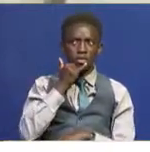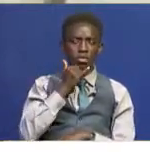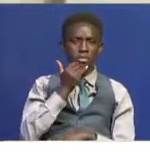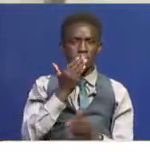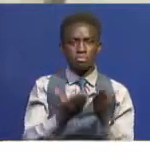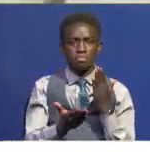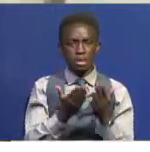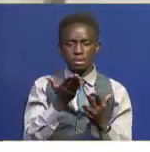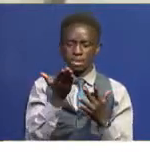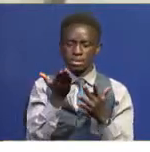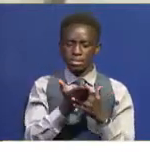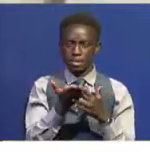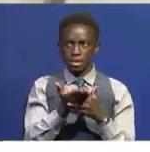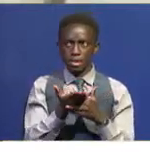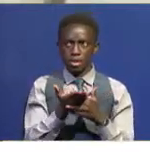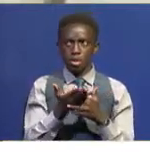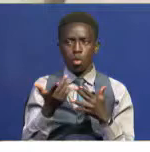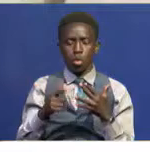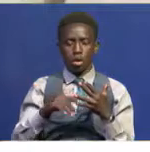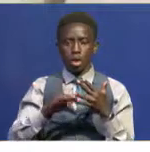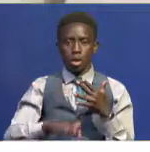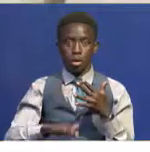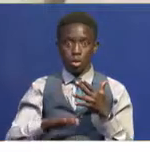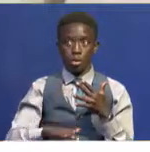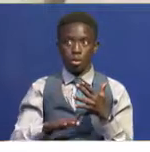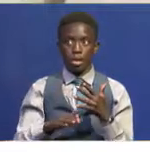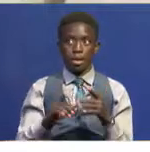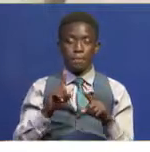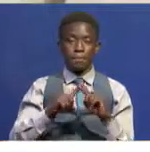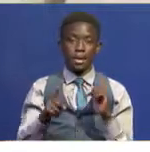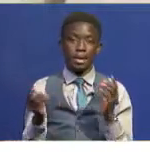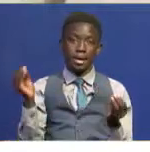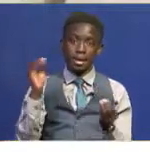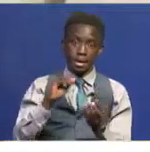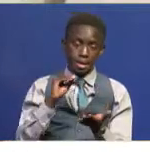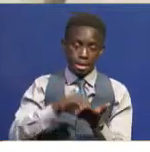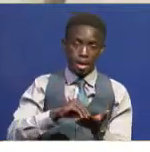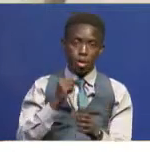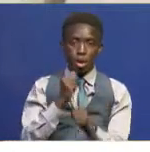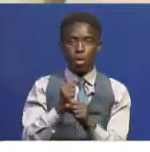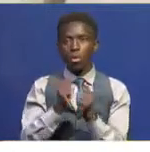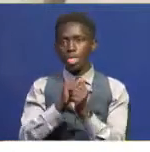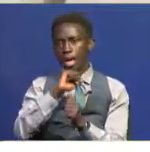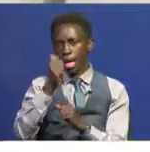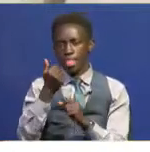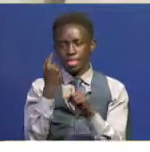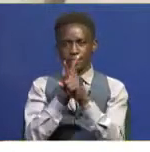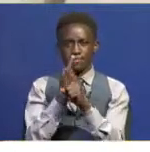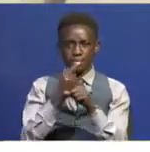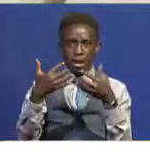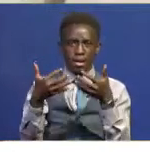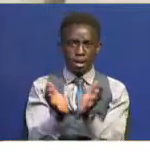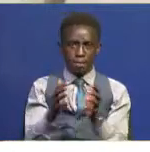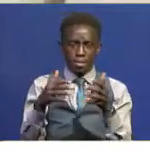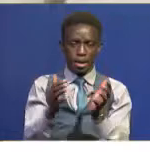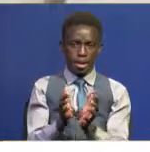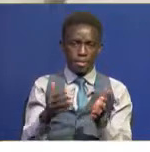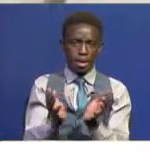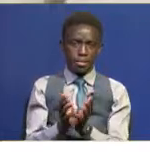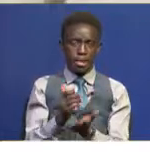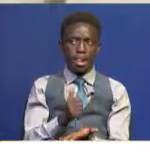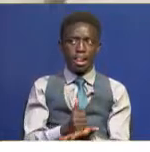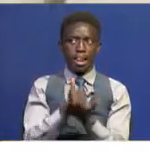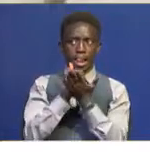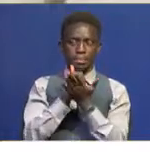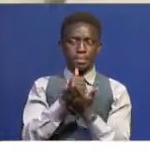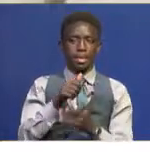under mid-range and lower budget. Additionally, we're also working with different companies to be able to also give that